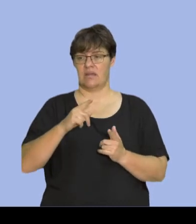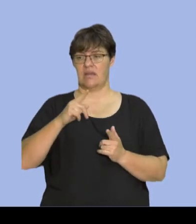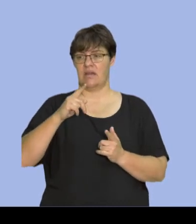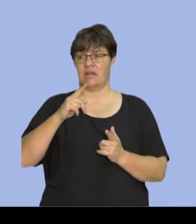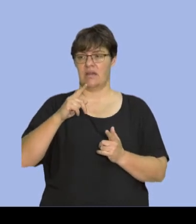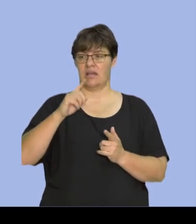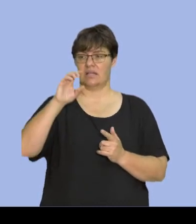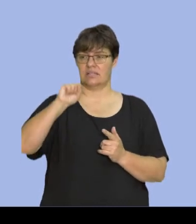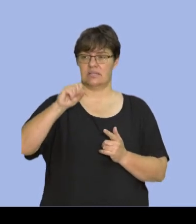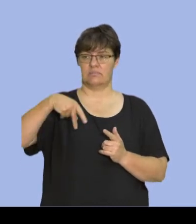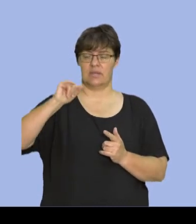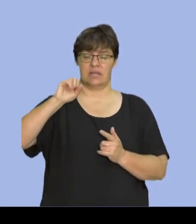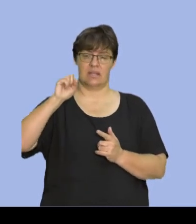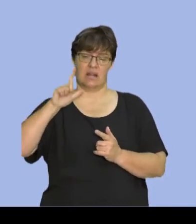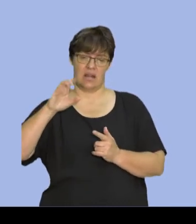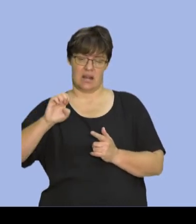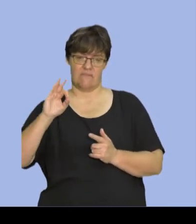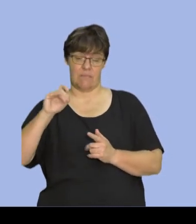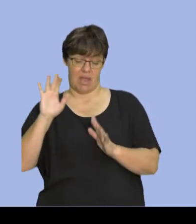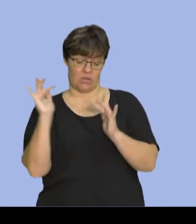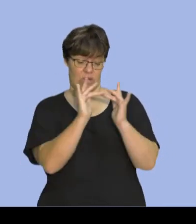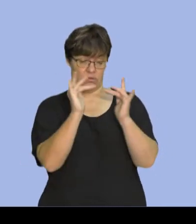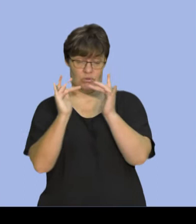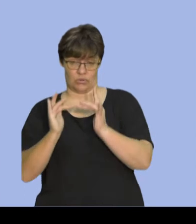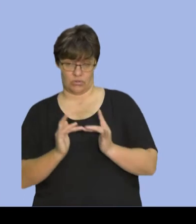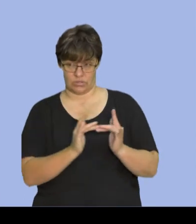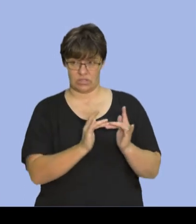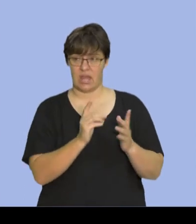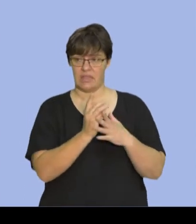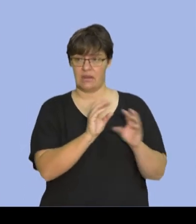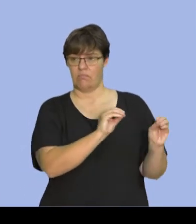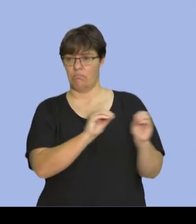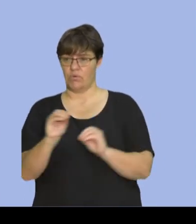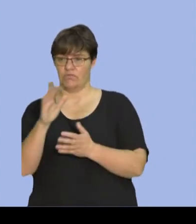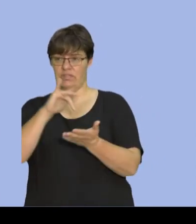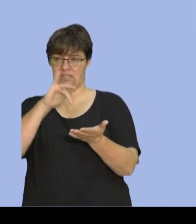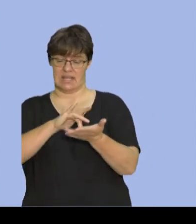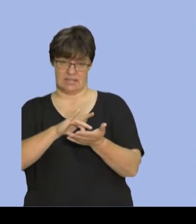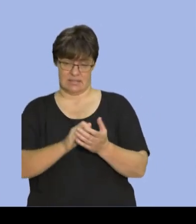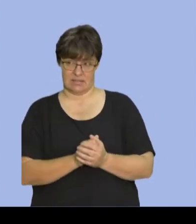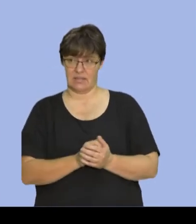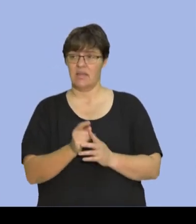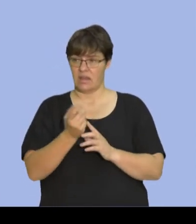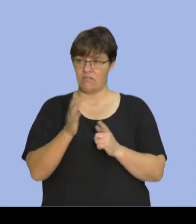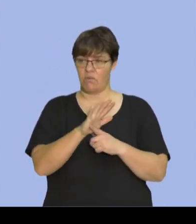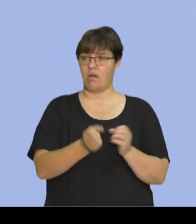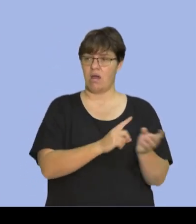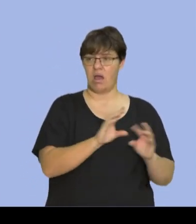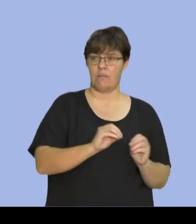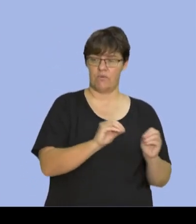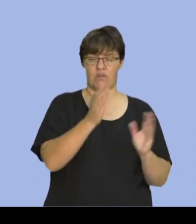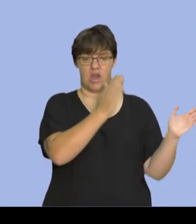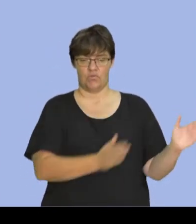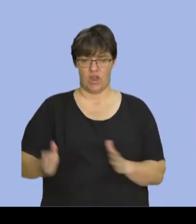move towards the equator. So we find that the spindle fibers have formed and these start